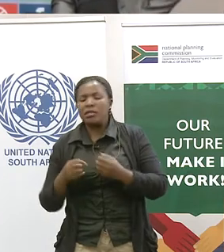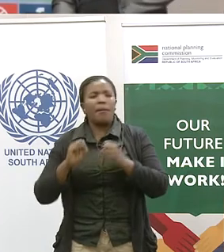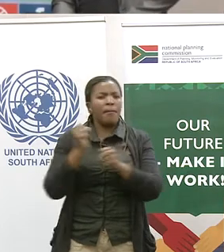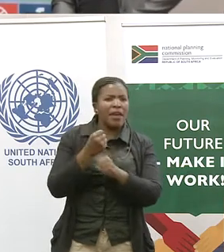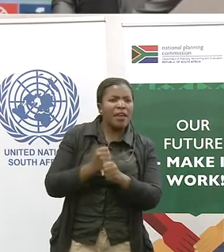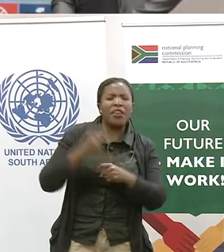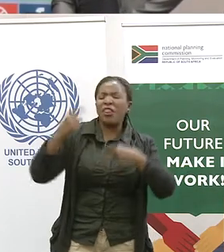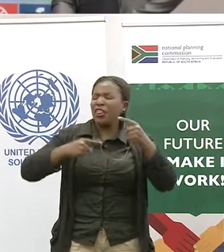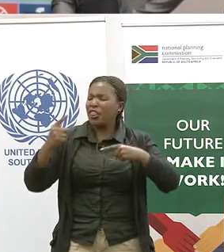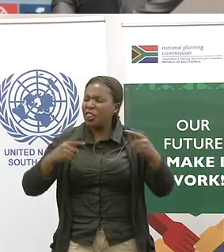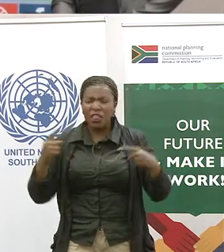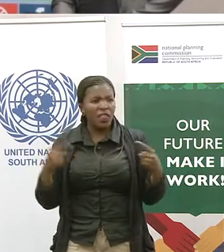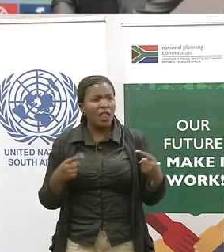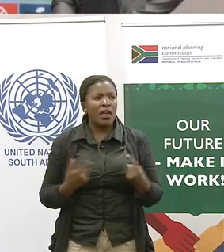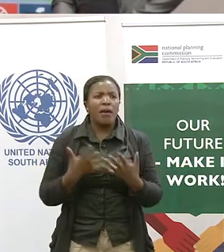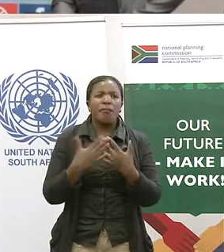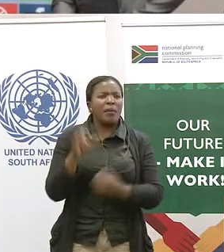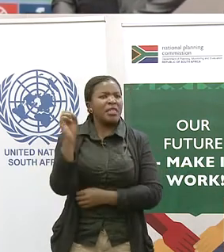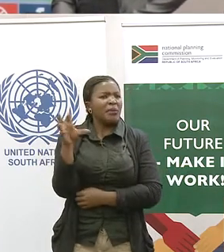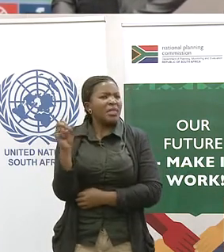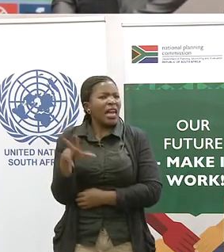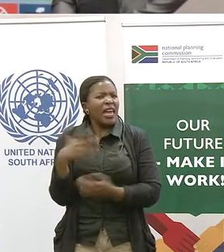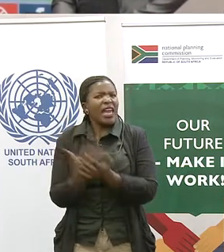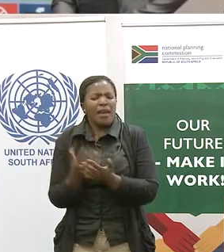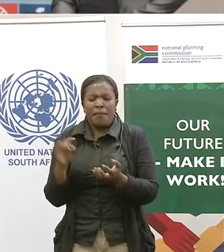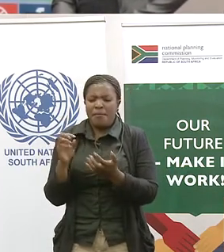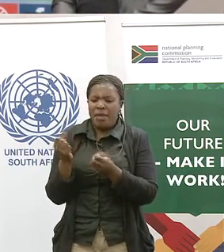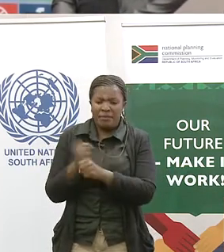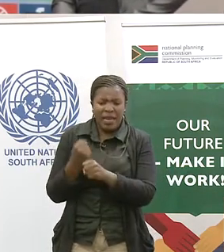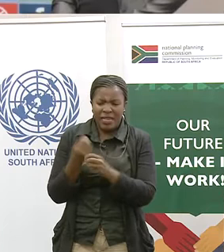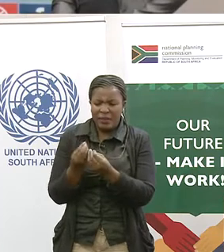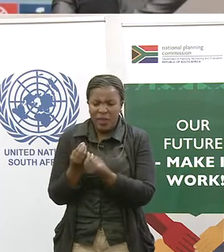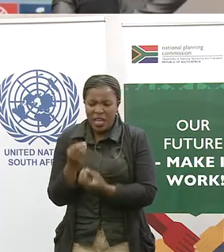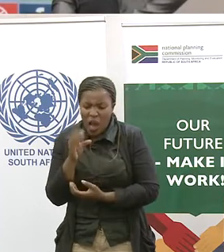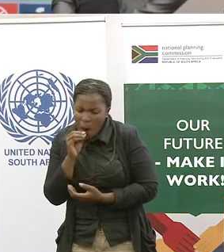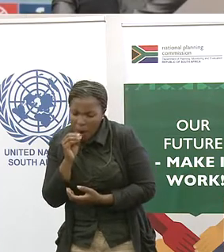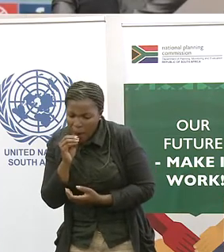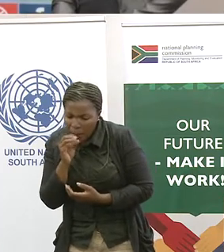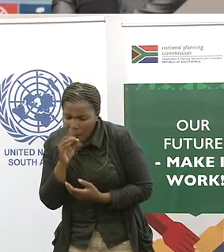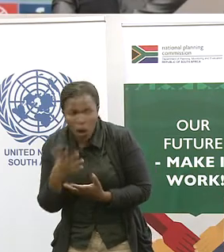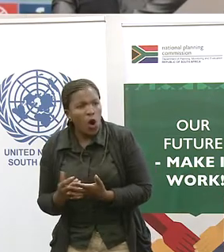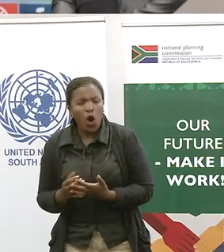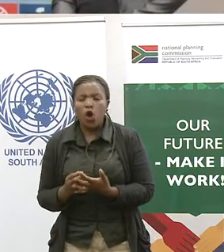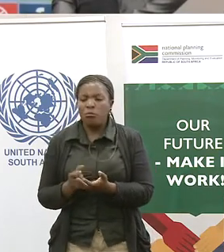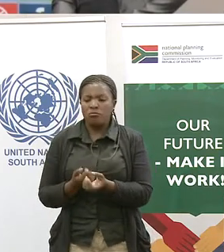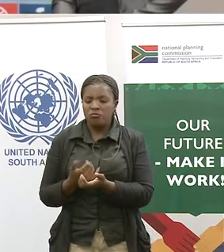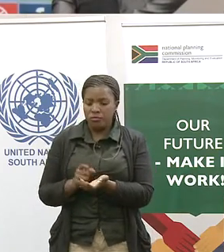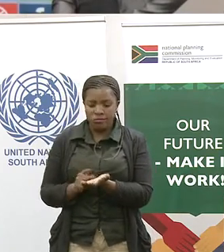create, Samsung can make things that can talk to you and they can speed talk or speed dial people